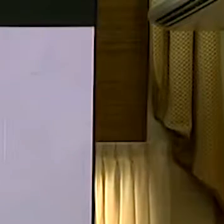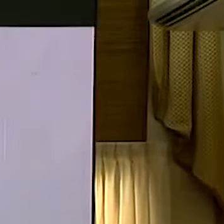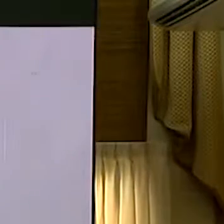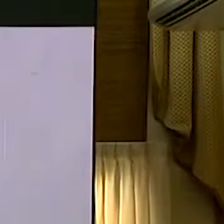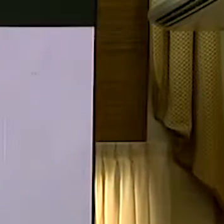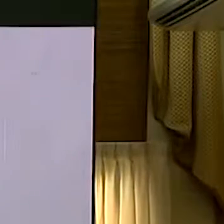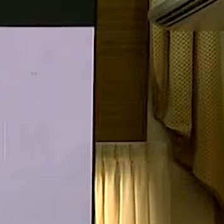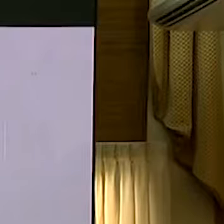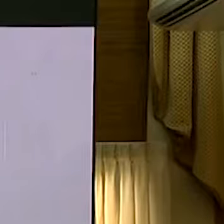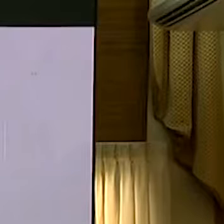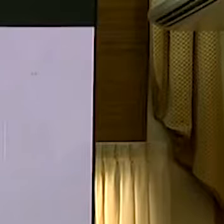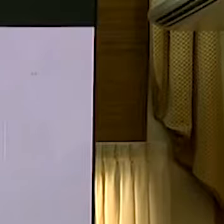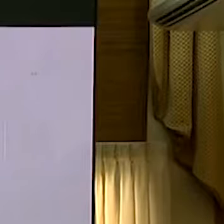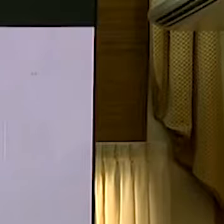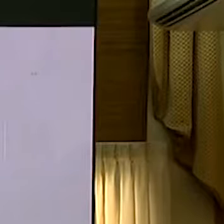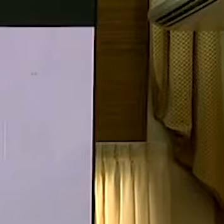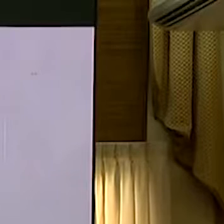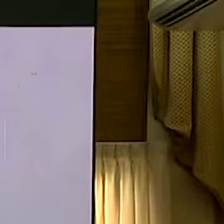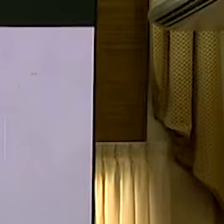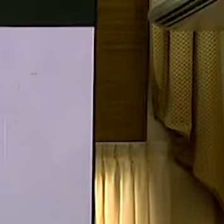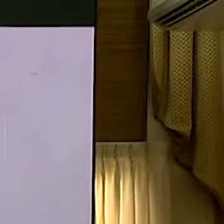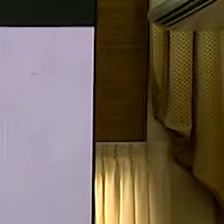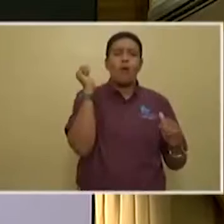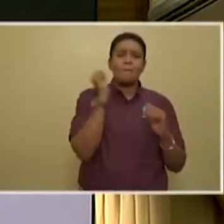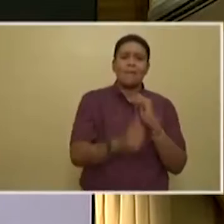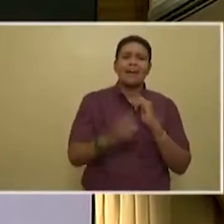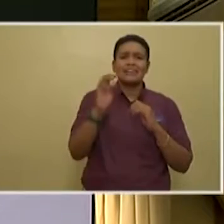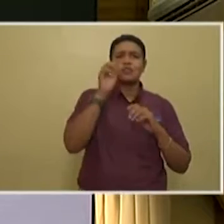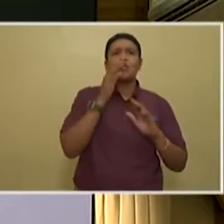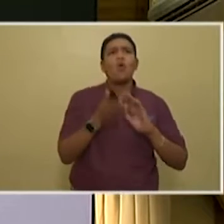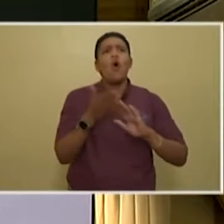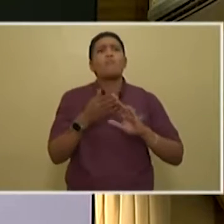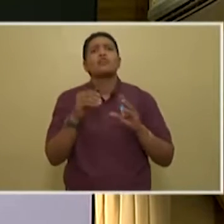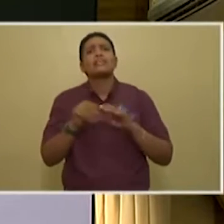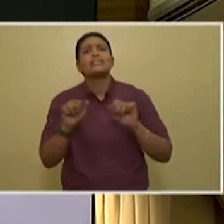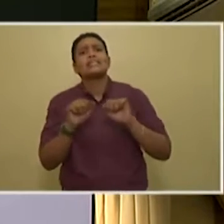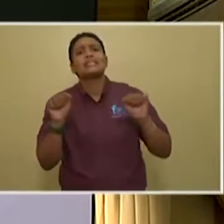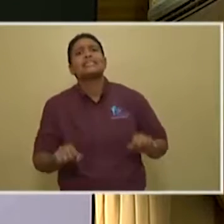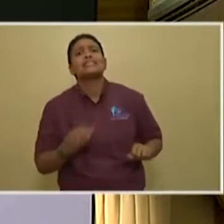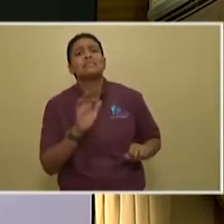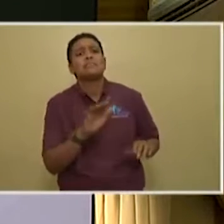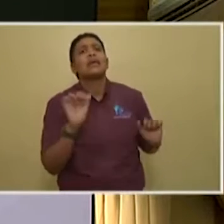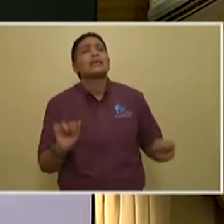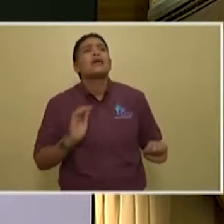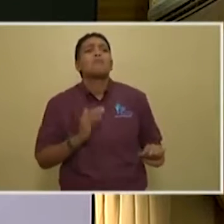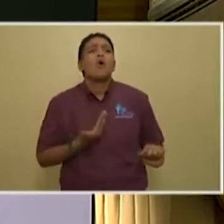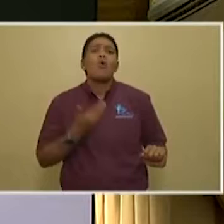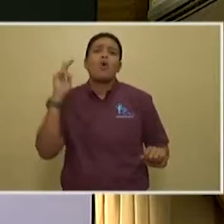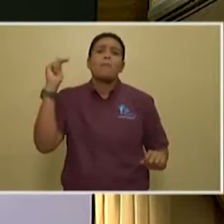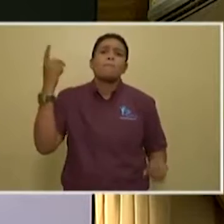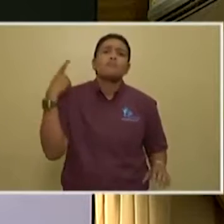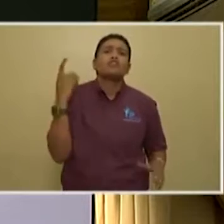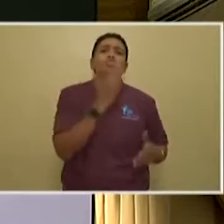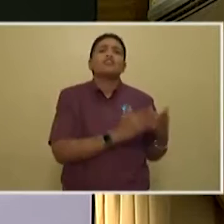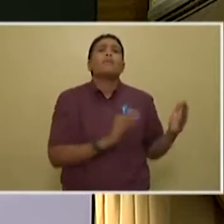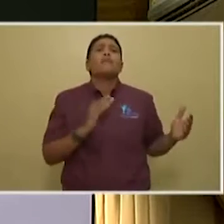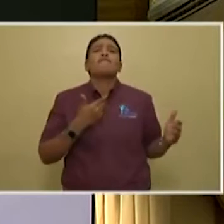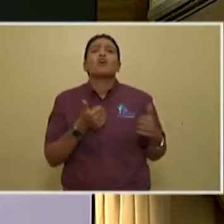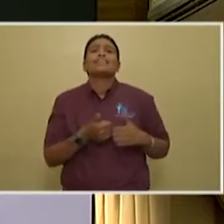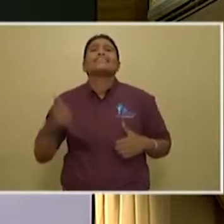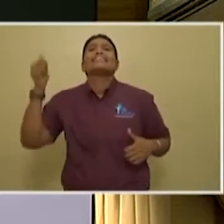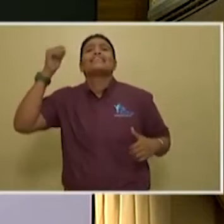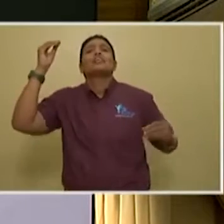are closer to 60 or past 60 who are still operating in the system, maybe our principals, some of our senior